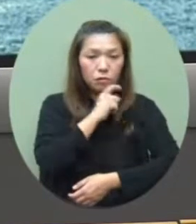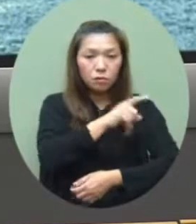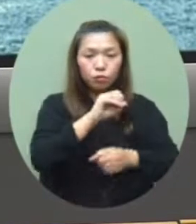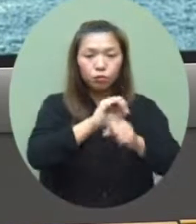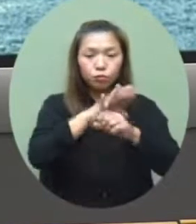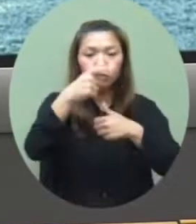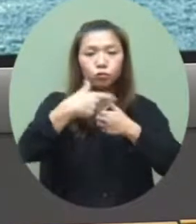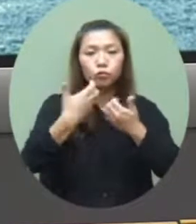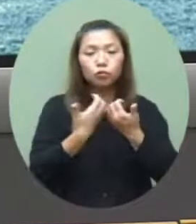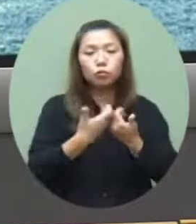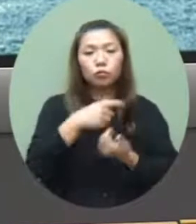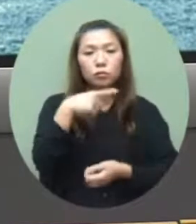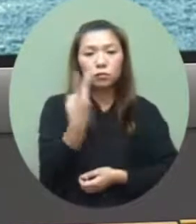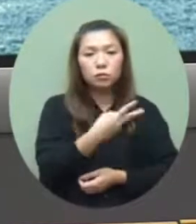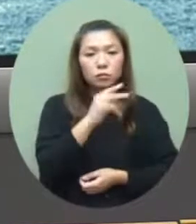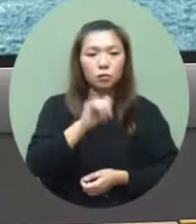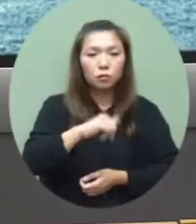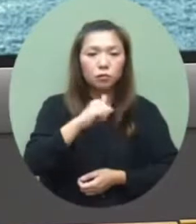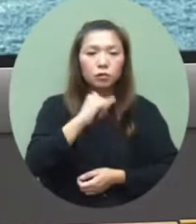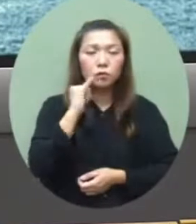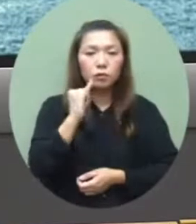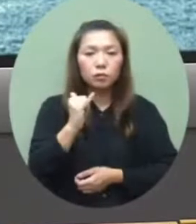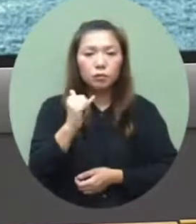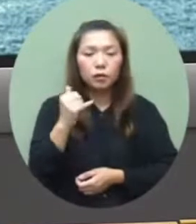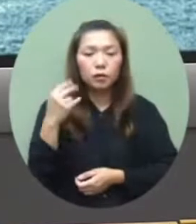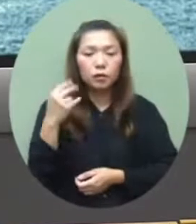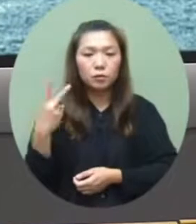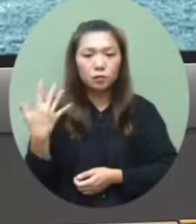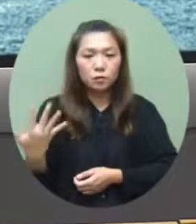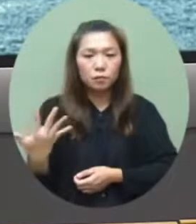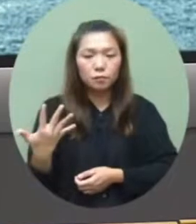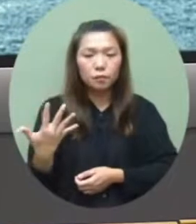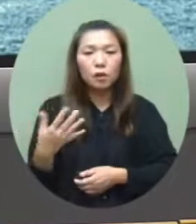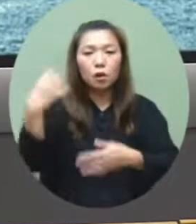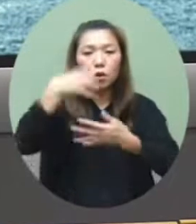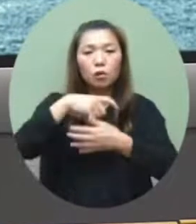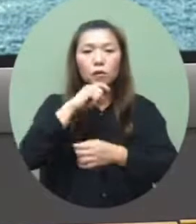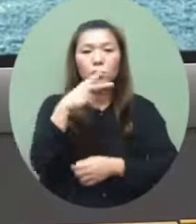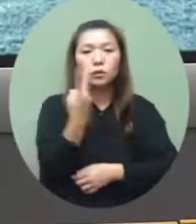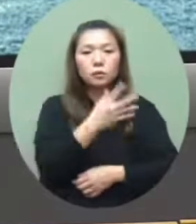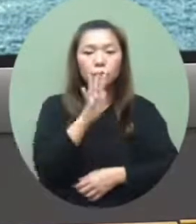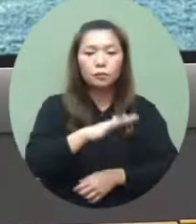inpatients and staff members have been identified as close contacts. As for HA staff,